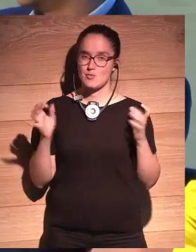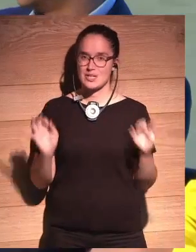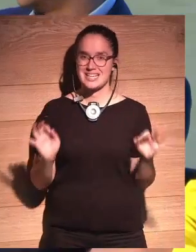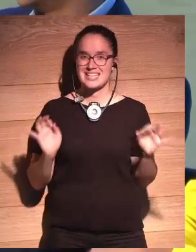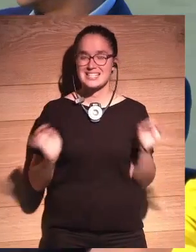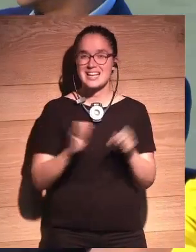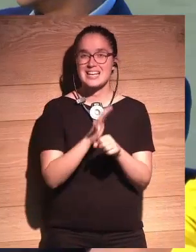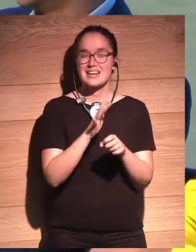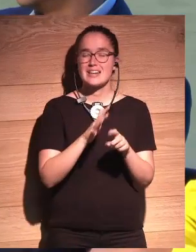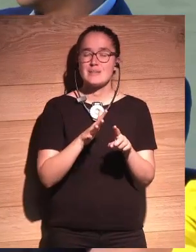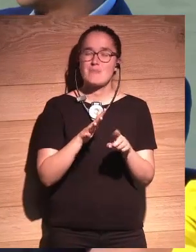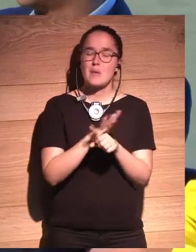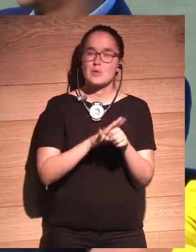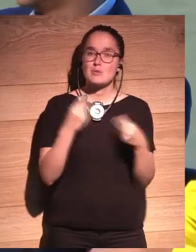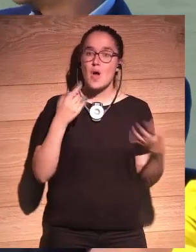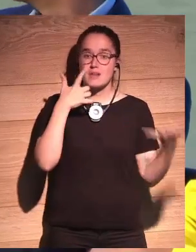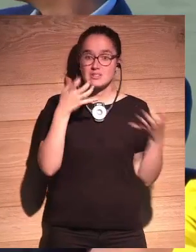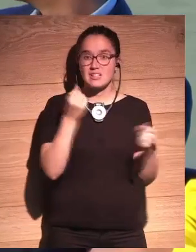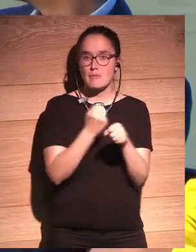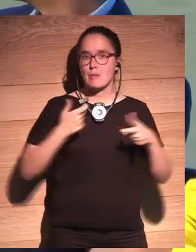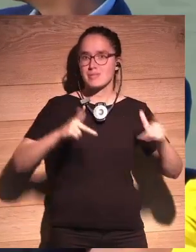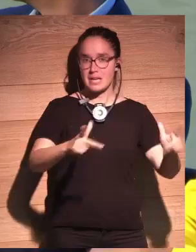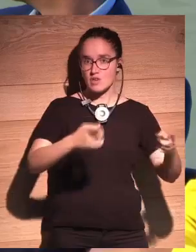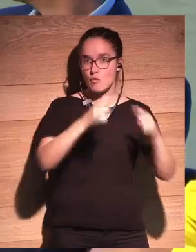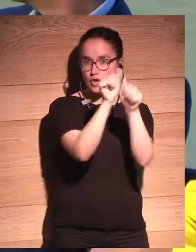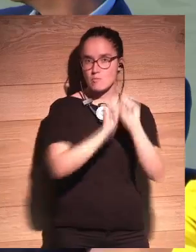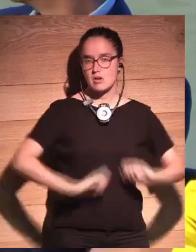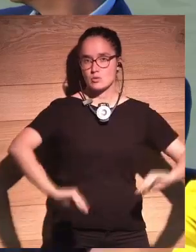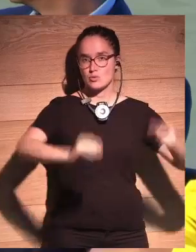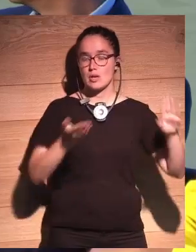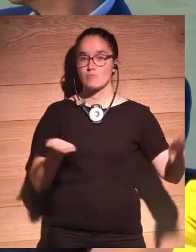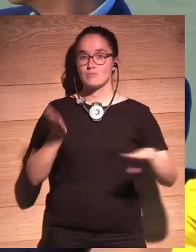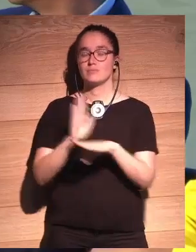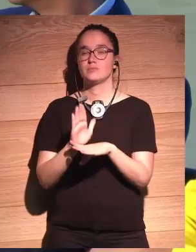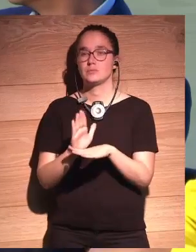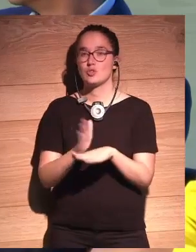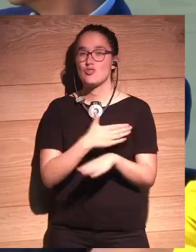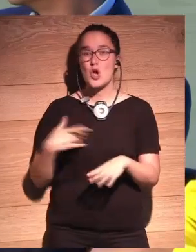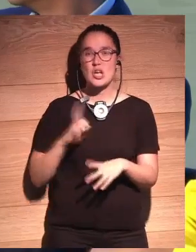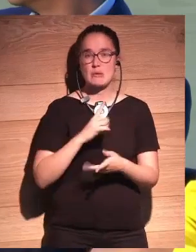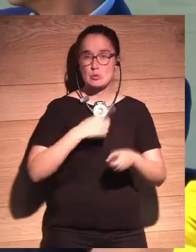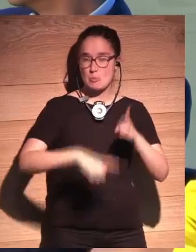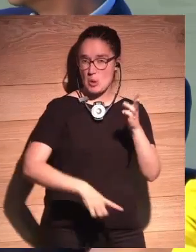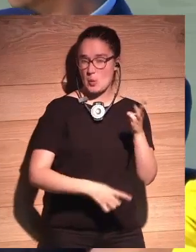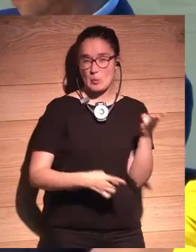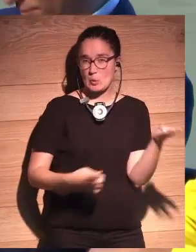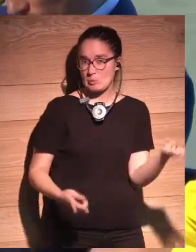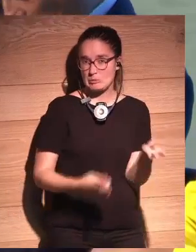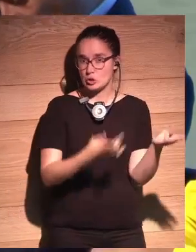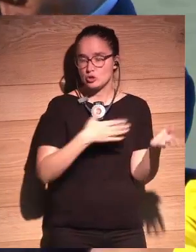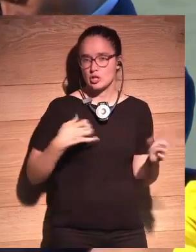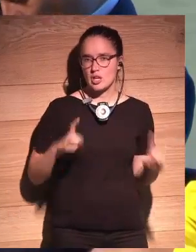show that that we don't want a product from them. Because I think that is a bit